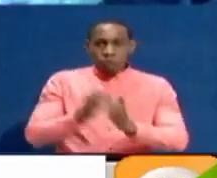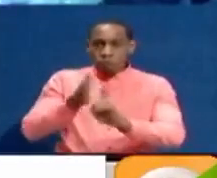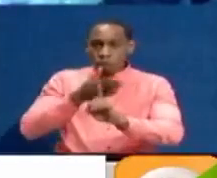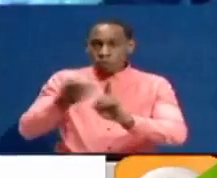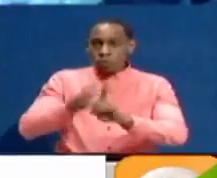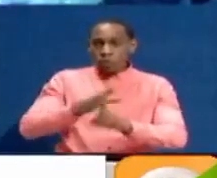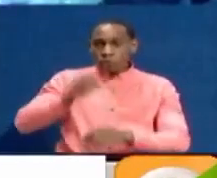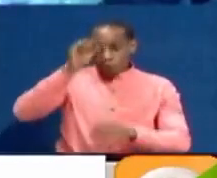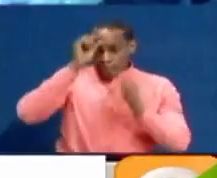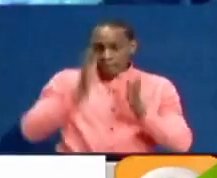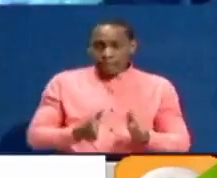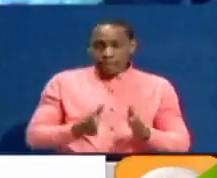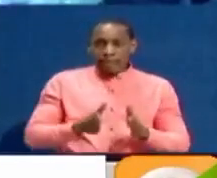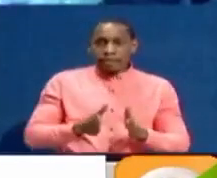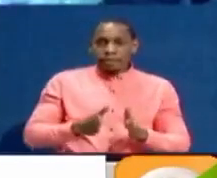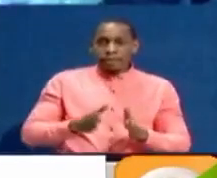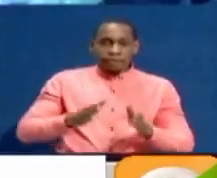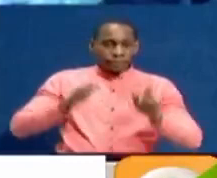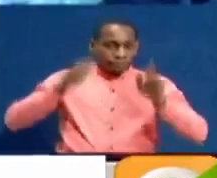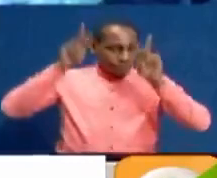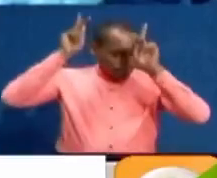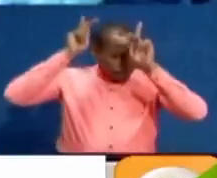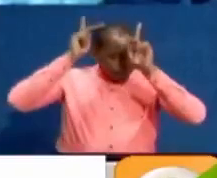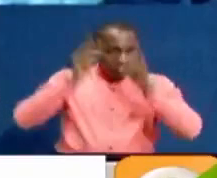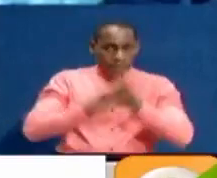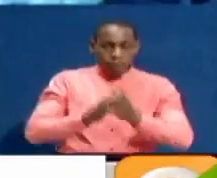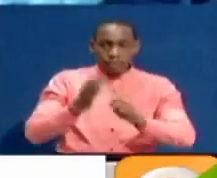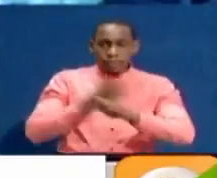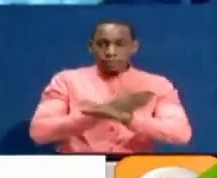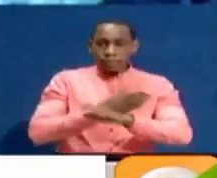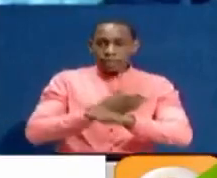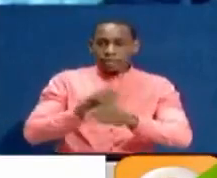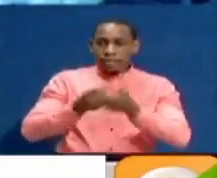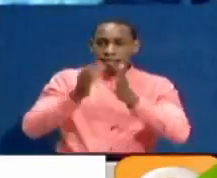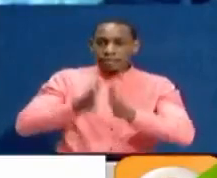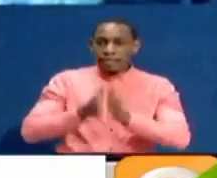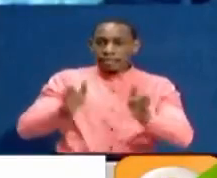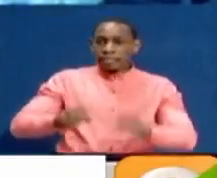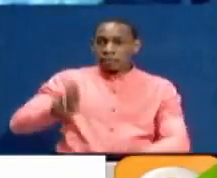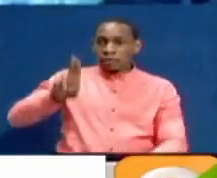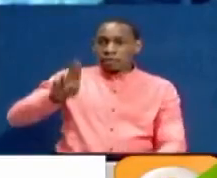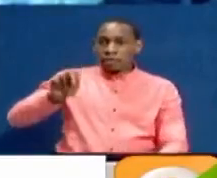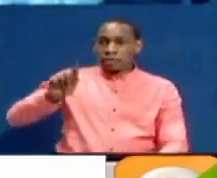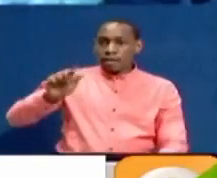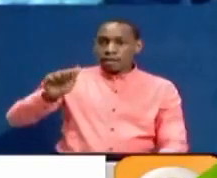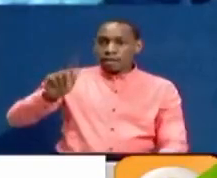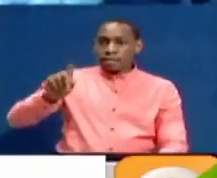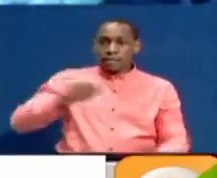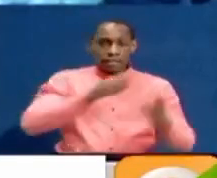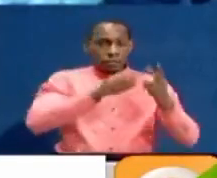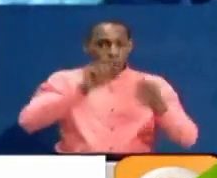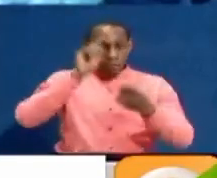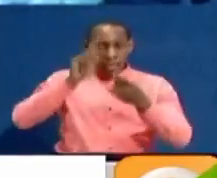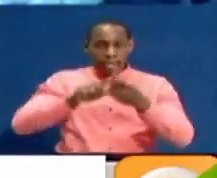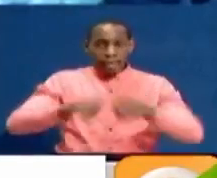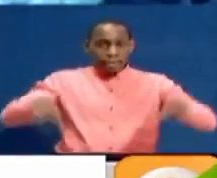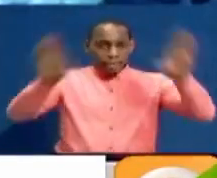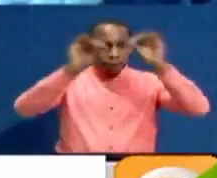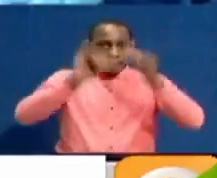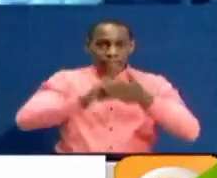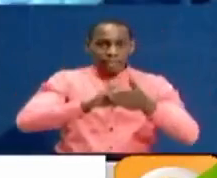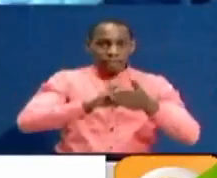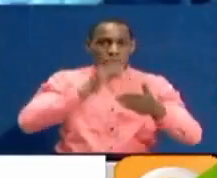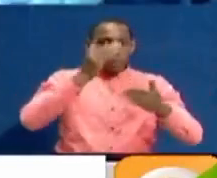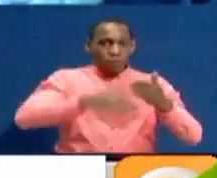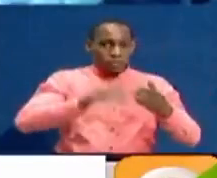Kakamega Governor Wycliffe Oparanya and the former UNCTAD Secretary General Dr. Mukisa Kitui, who are eyeing the presidency, to